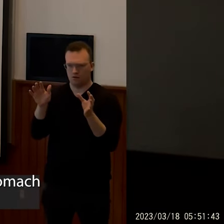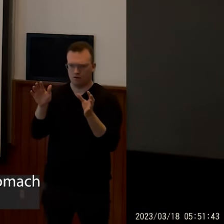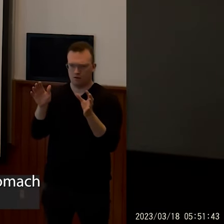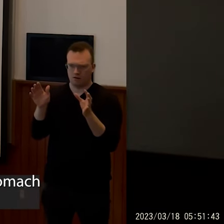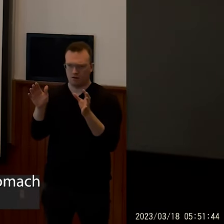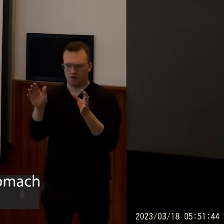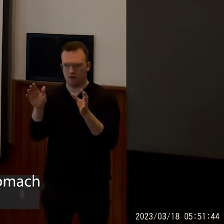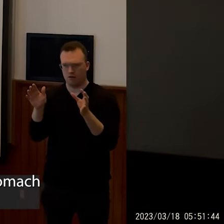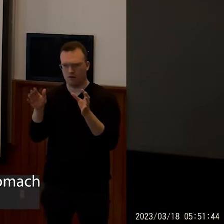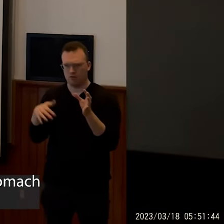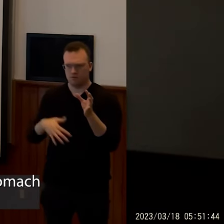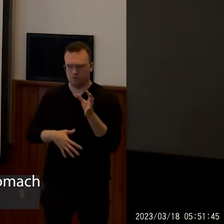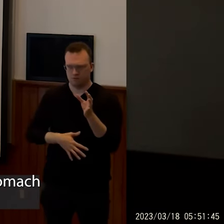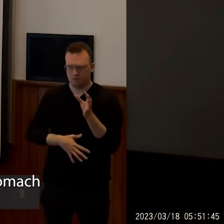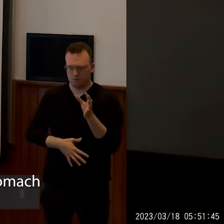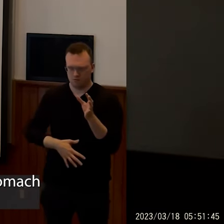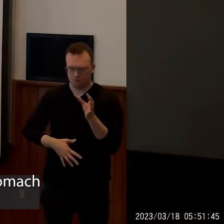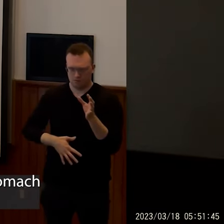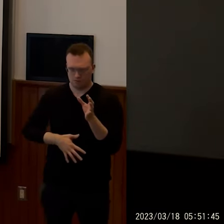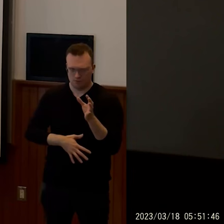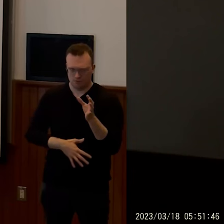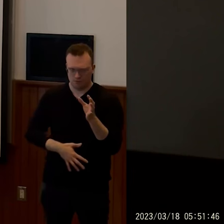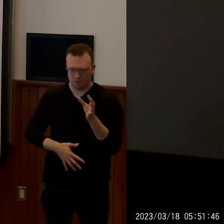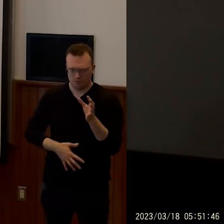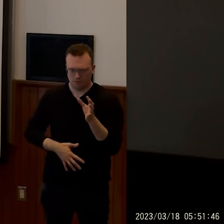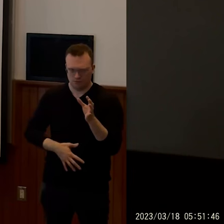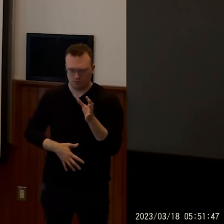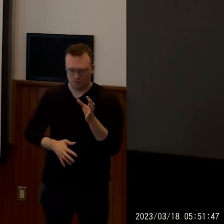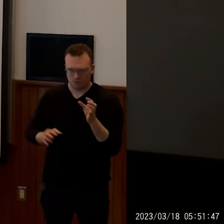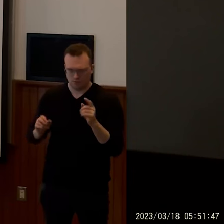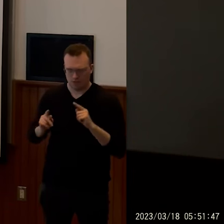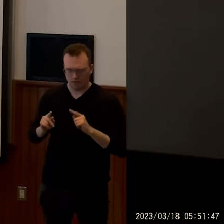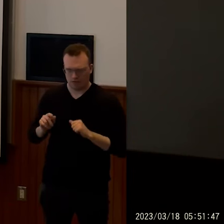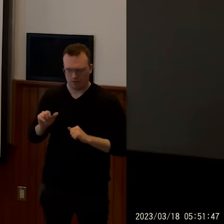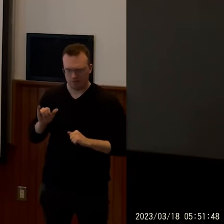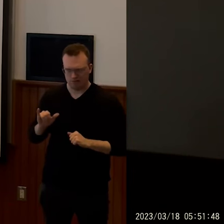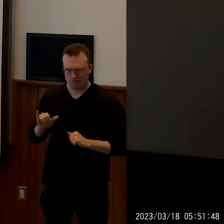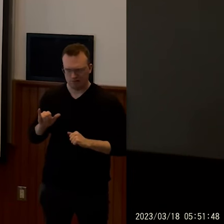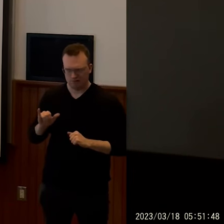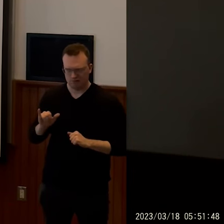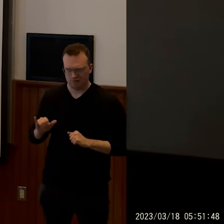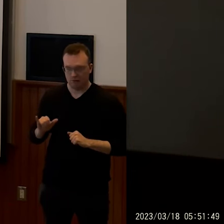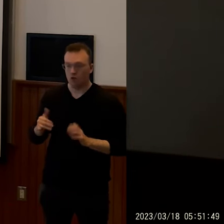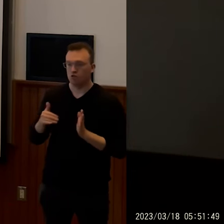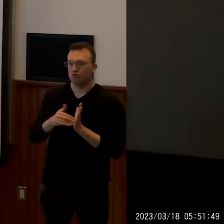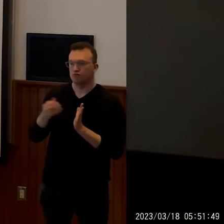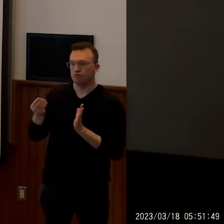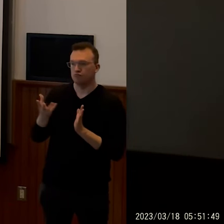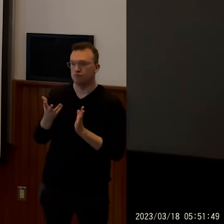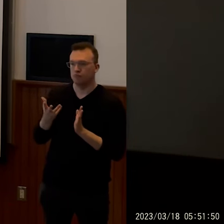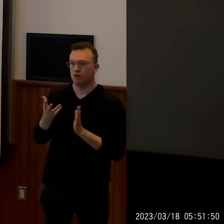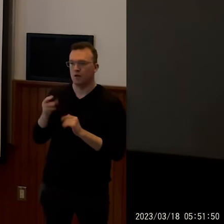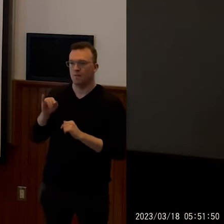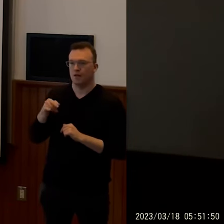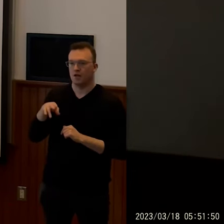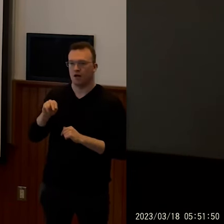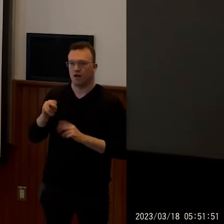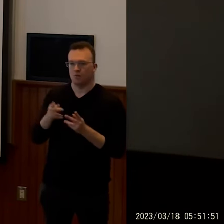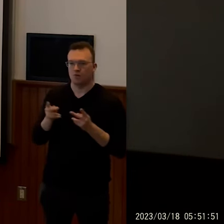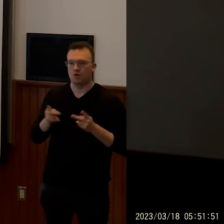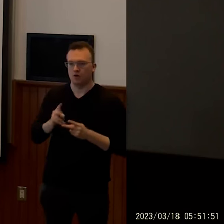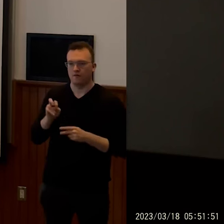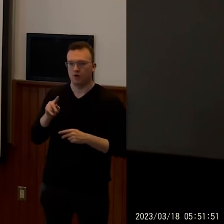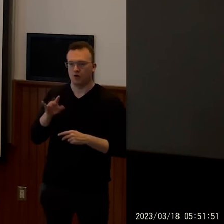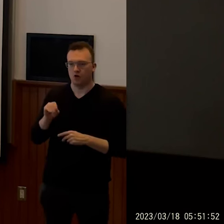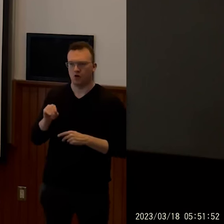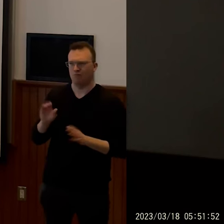the sinking in her stomach and the thought, oh no, it's back. The doctor said it was benign positional vertigo. She